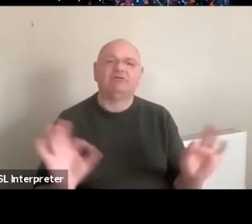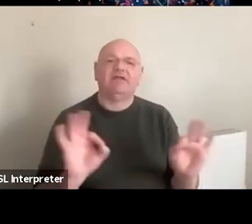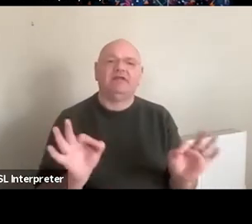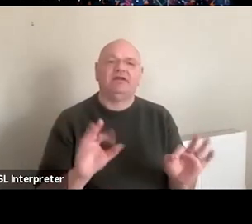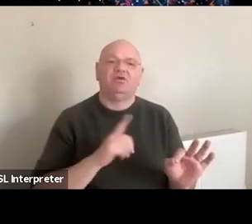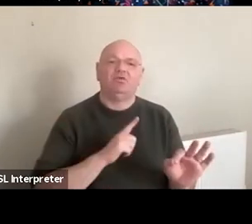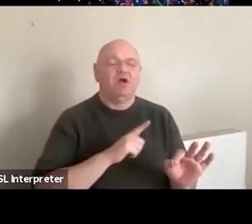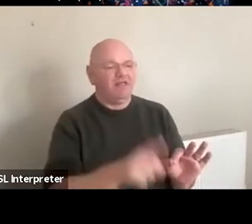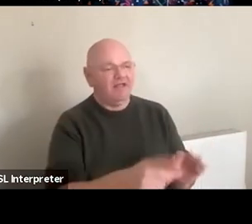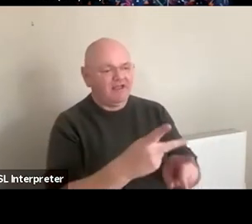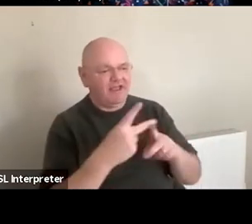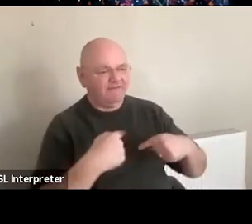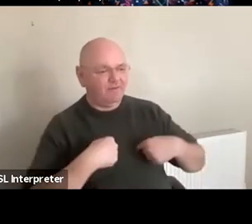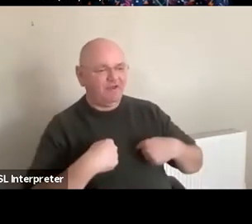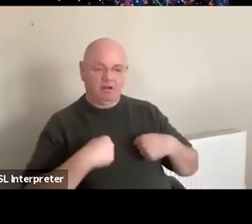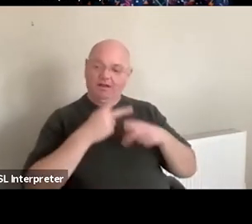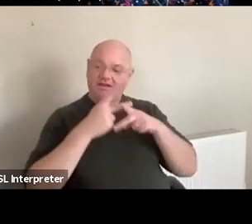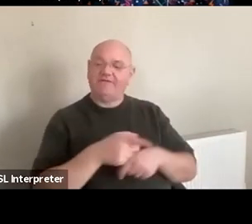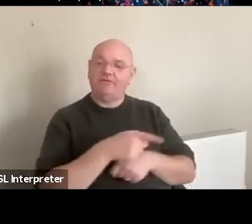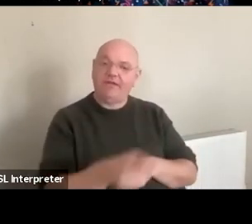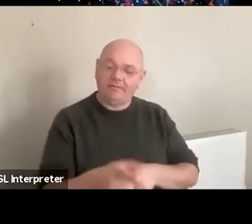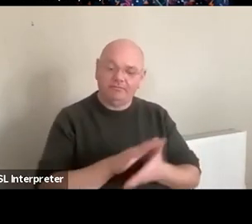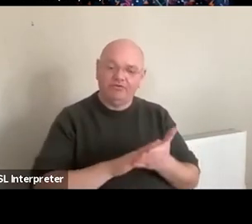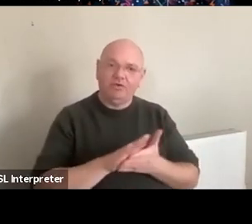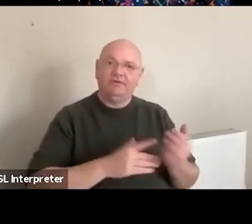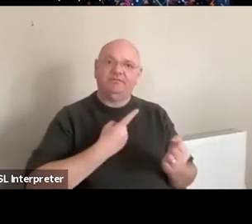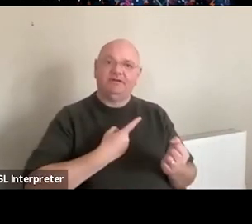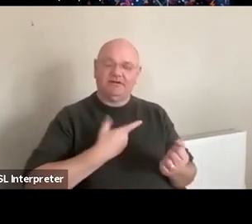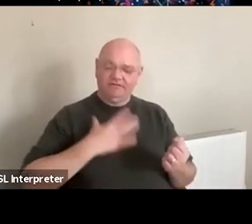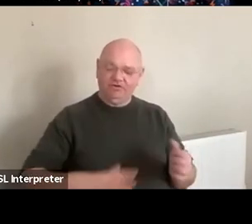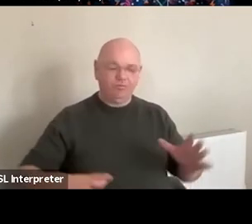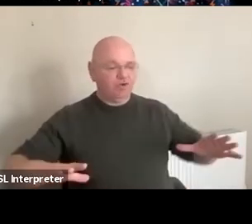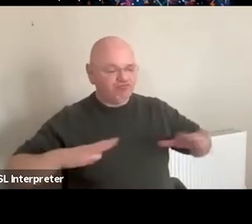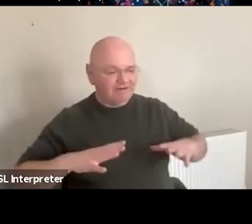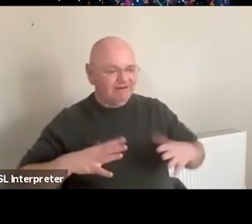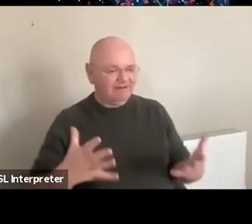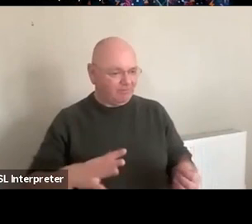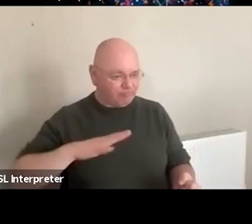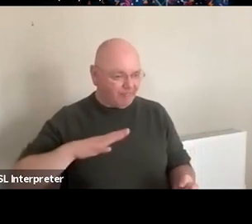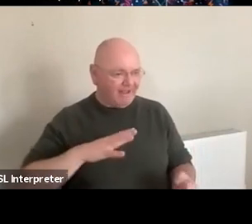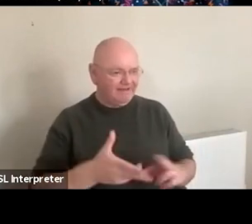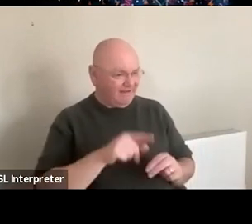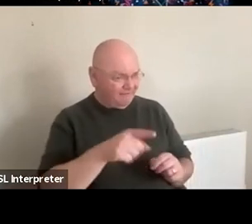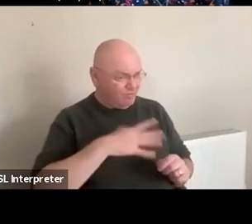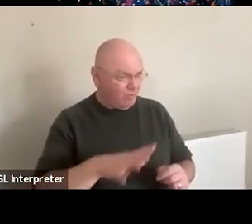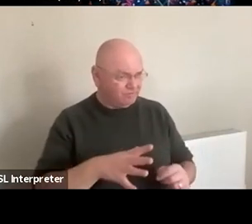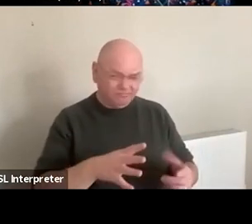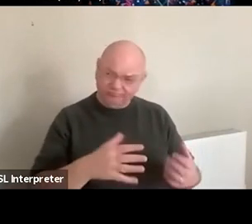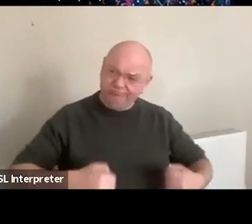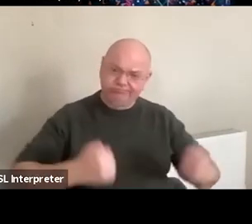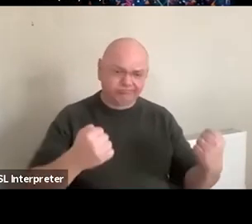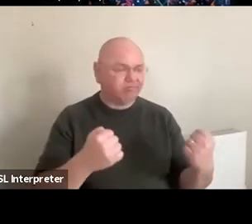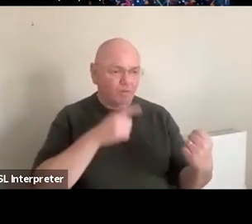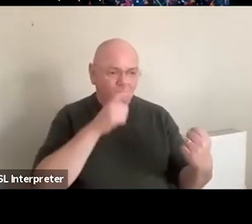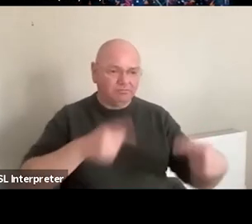for me and who care about me, to be ready and to be prepared and to be willing to fight when they call me up to fight with them. And